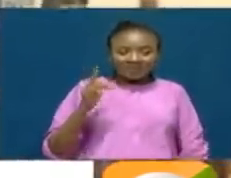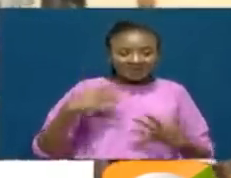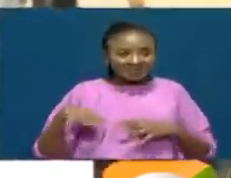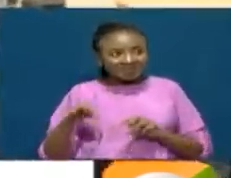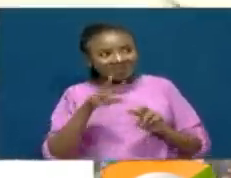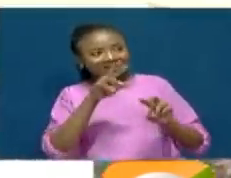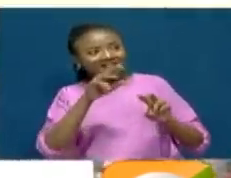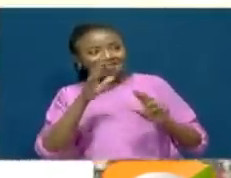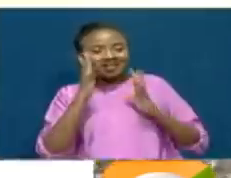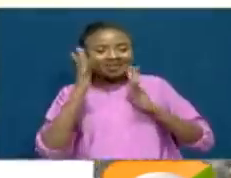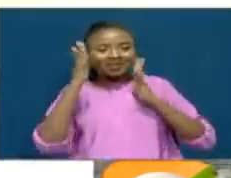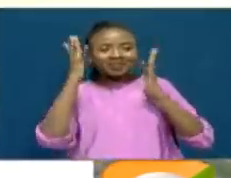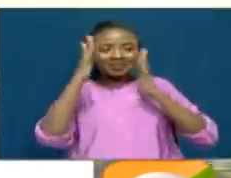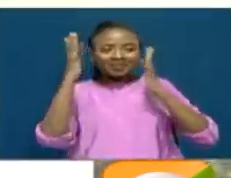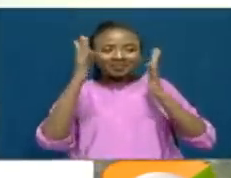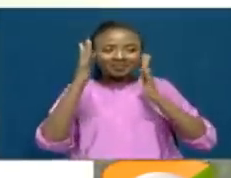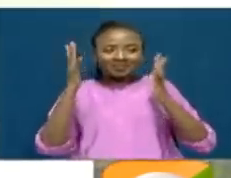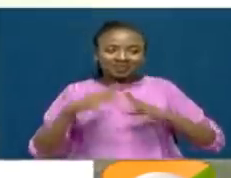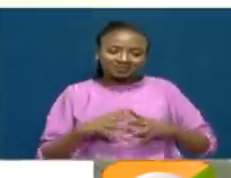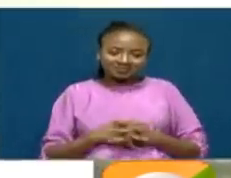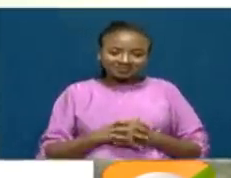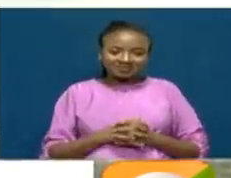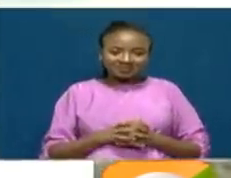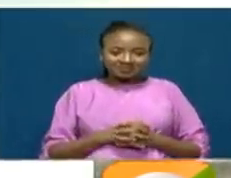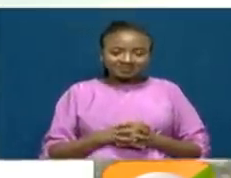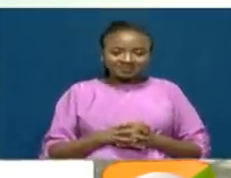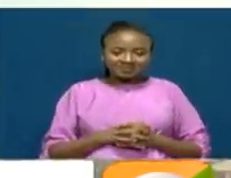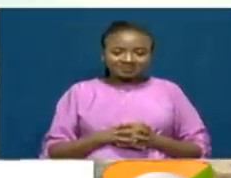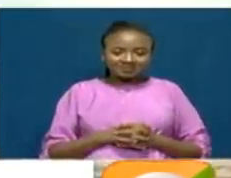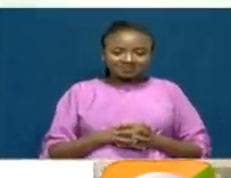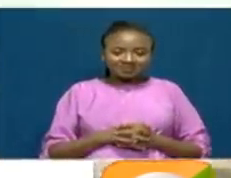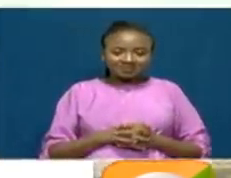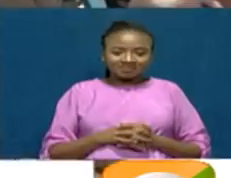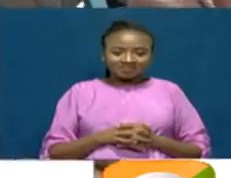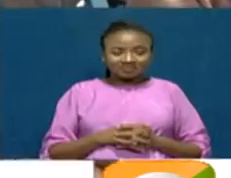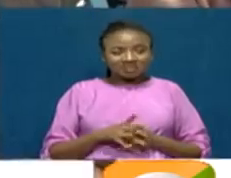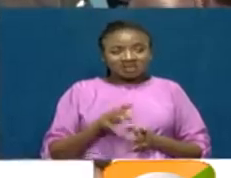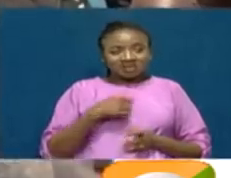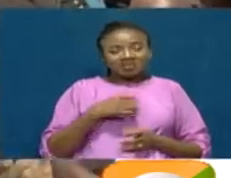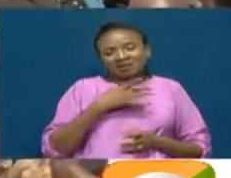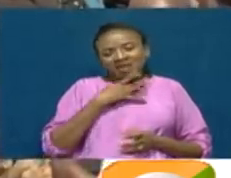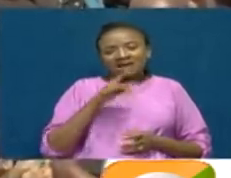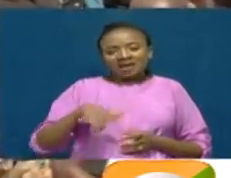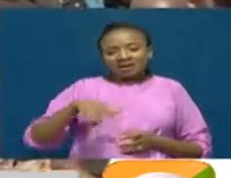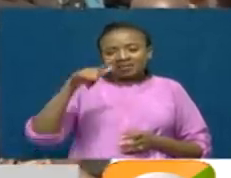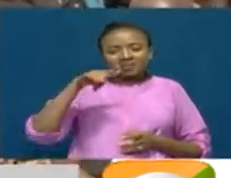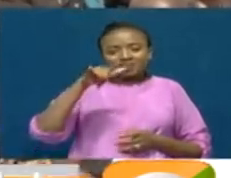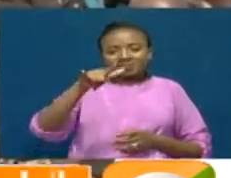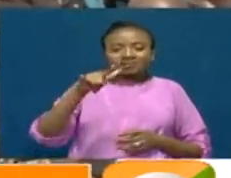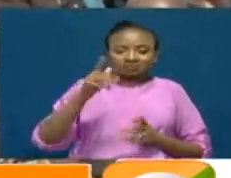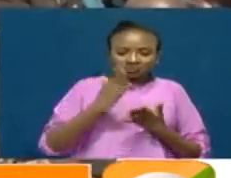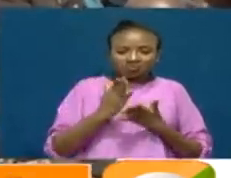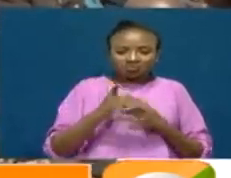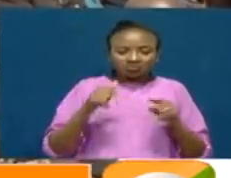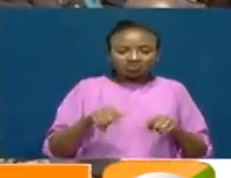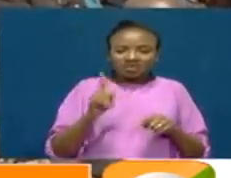the public. I'm an airplane enthusiast. I like stuff to do with aircraft. And today has been a very good